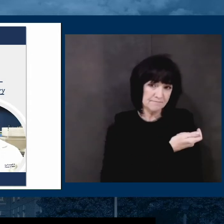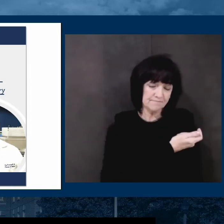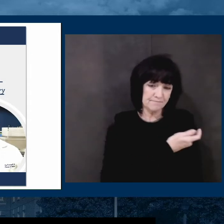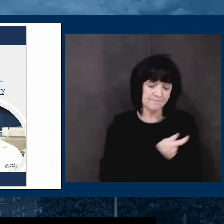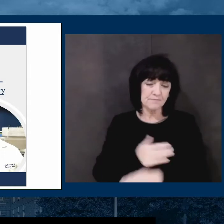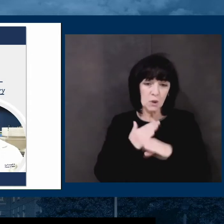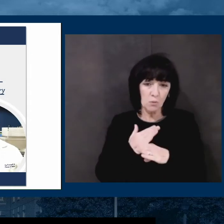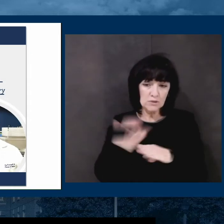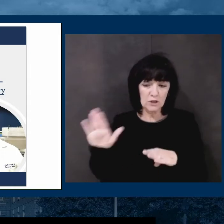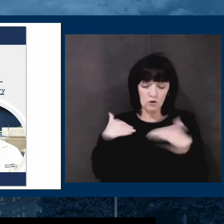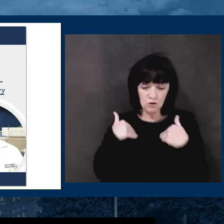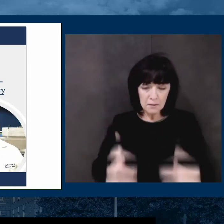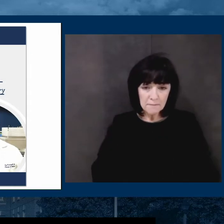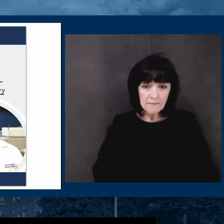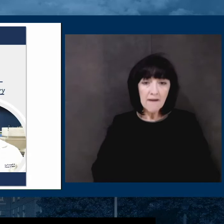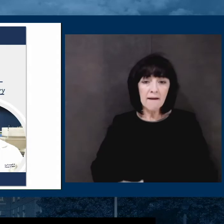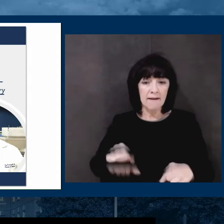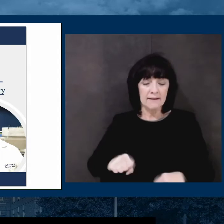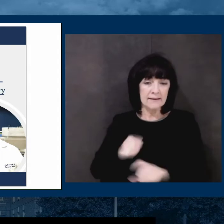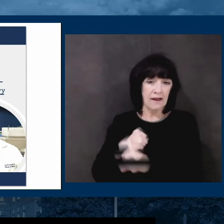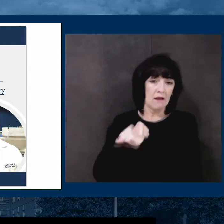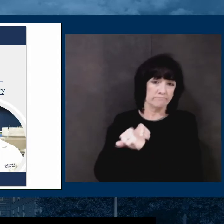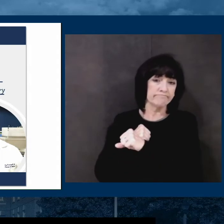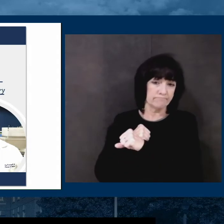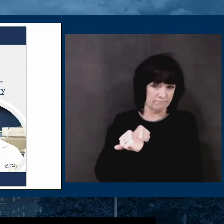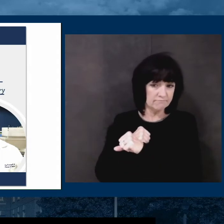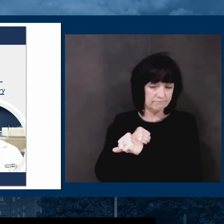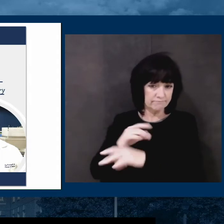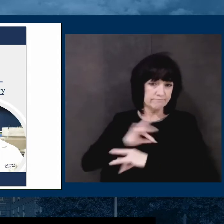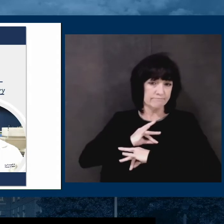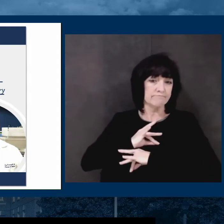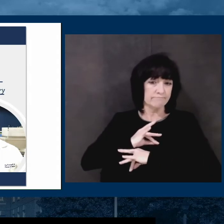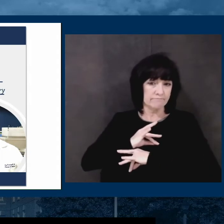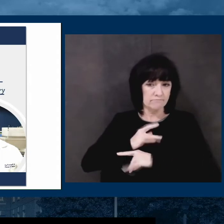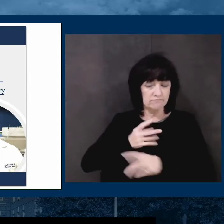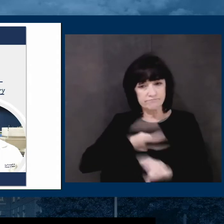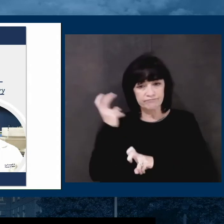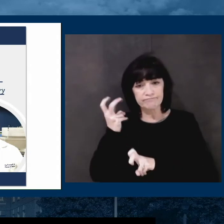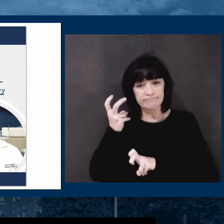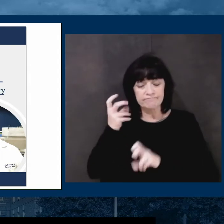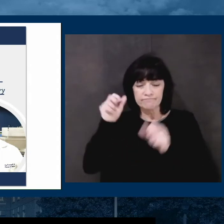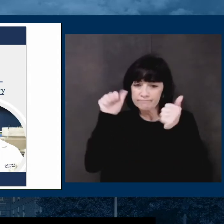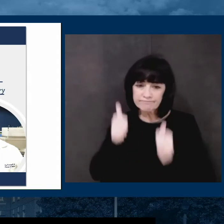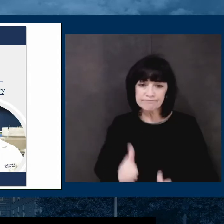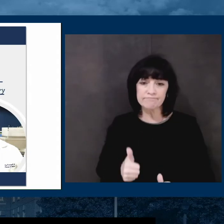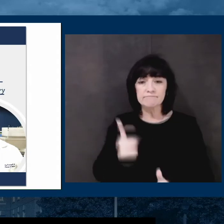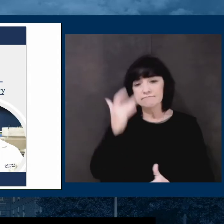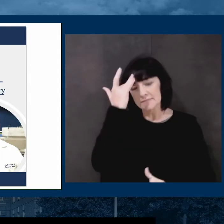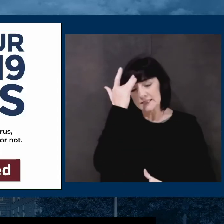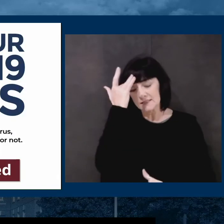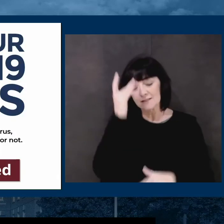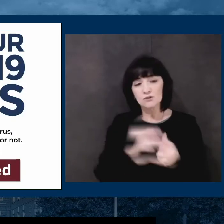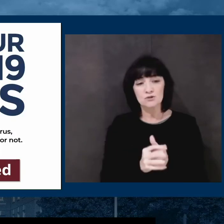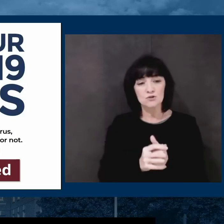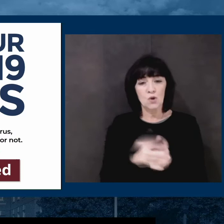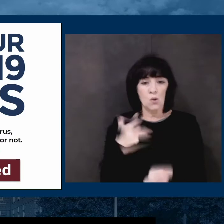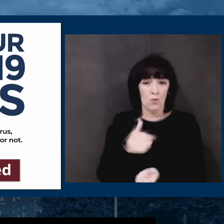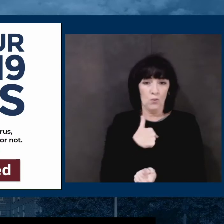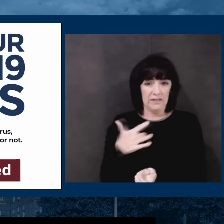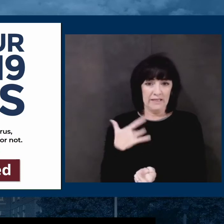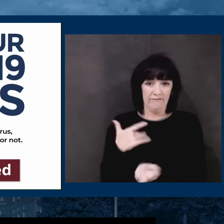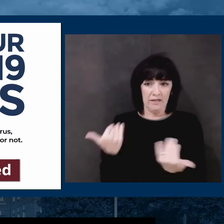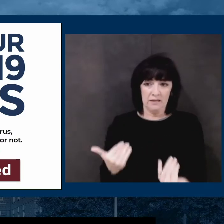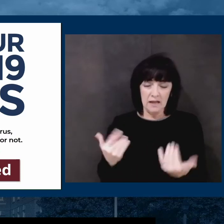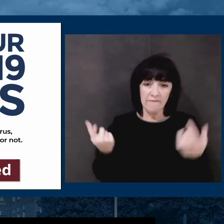that presentation. Help is on the way. The cavalry is on the horizon. We heard this good